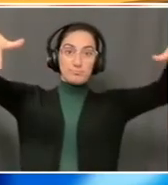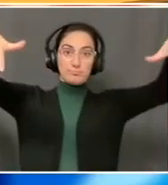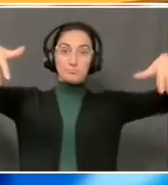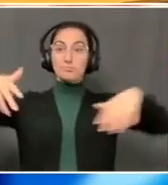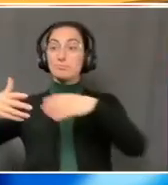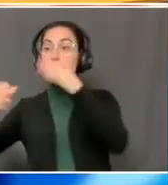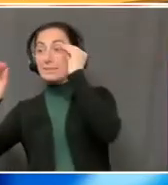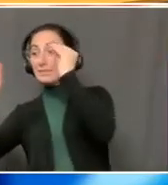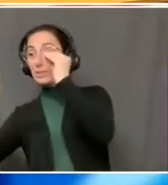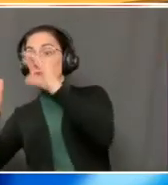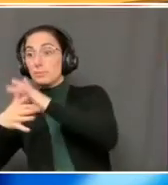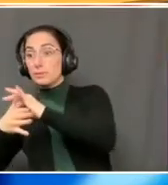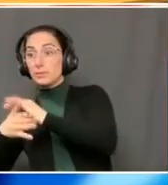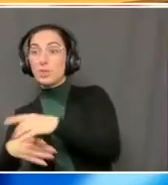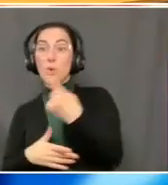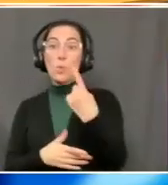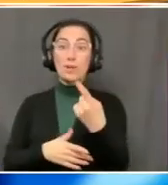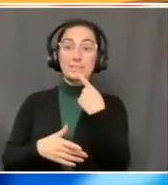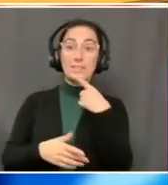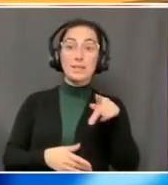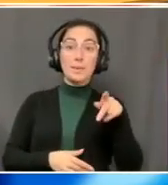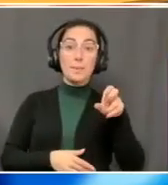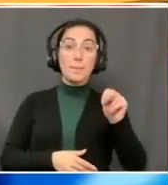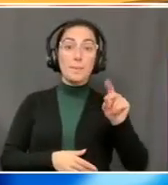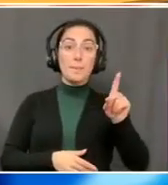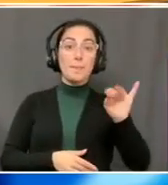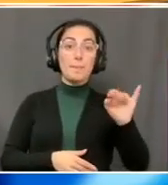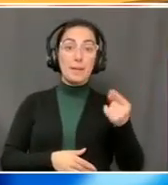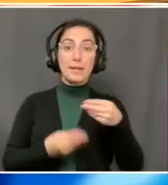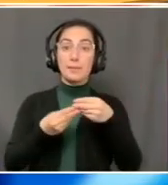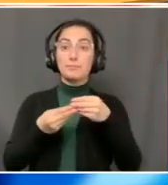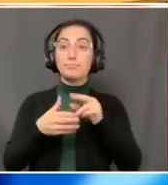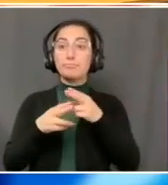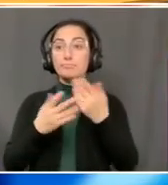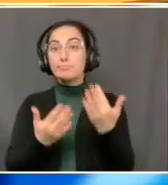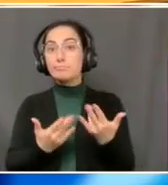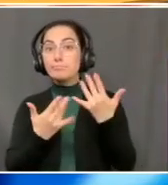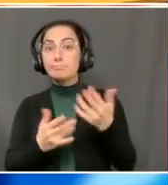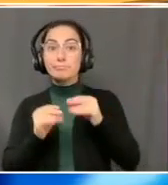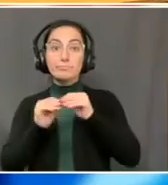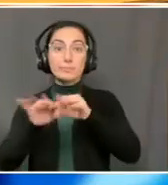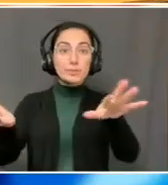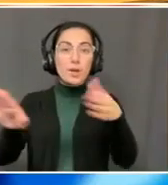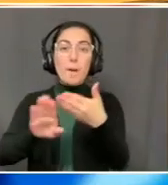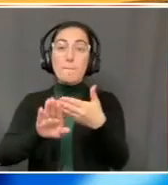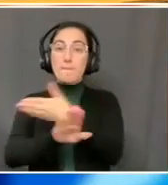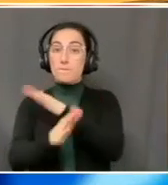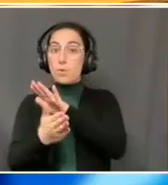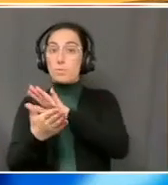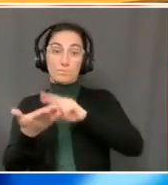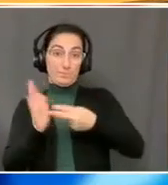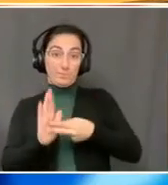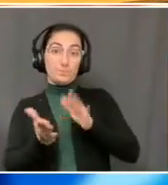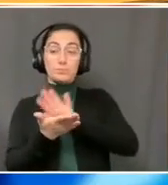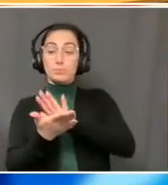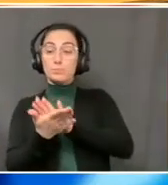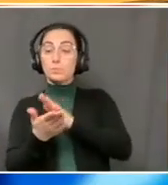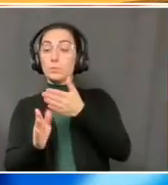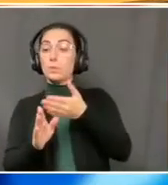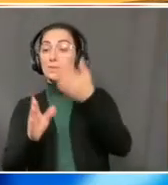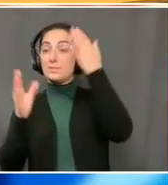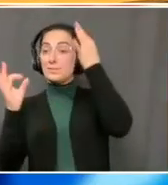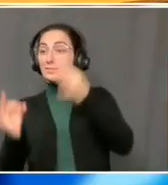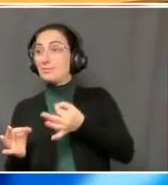pending distribution, where sometimes before the school decides where to budget those funds, they are kind of put in a pending